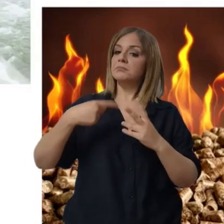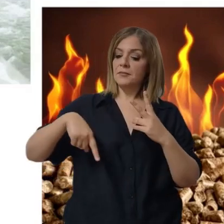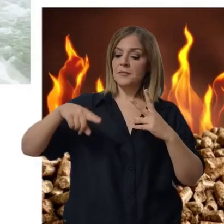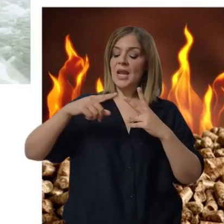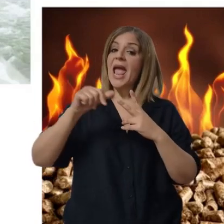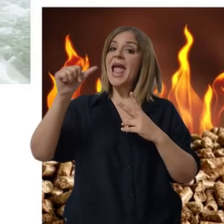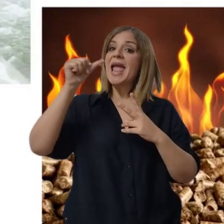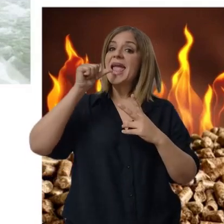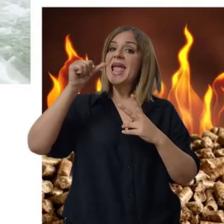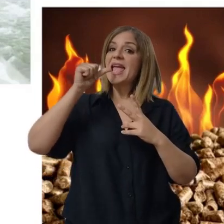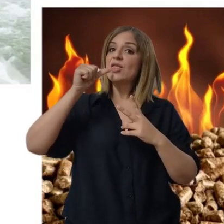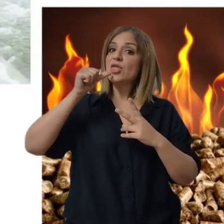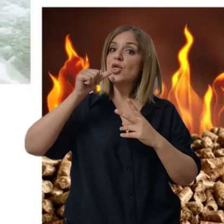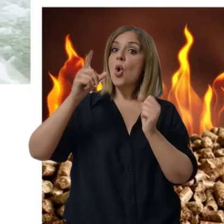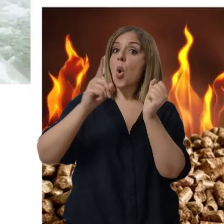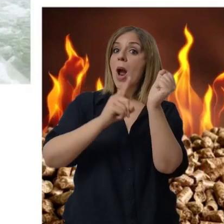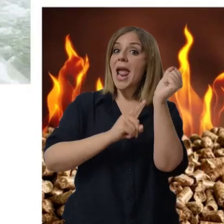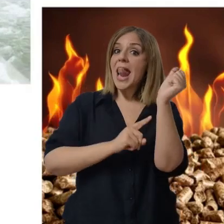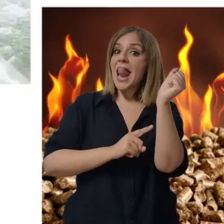uses